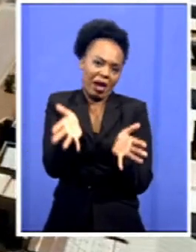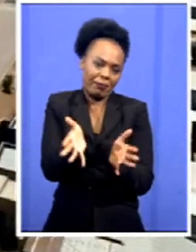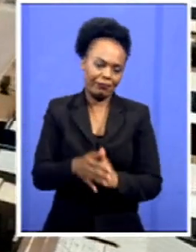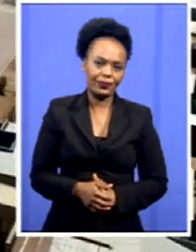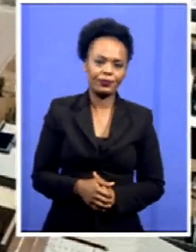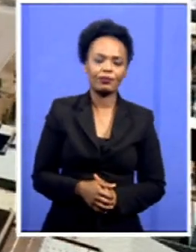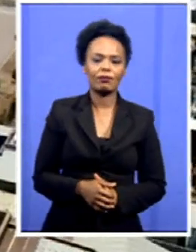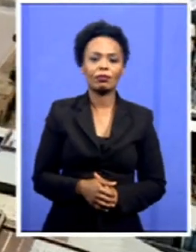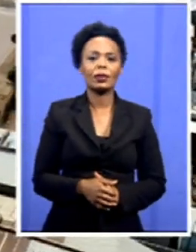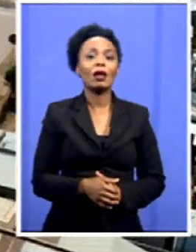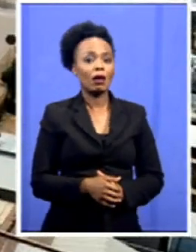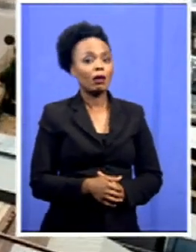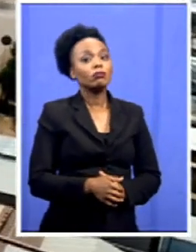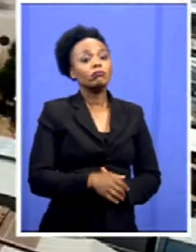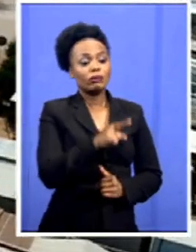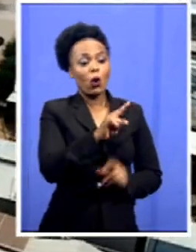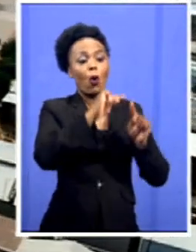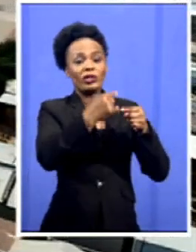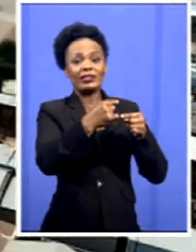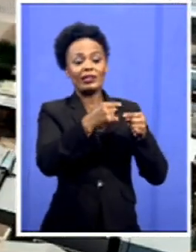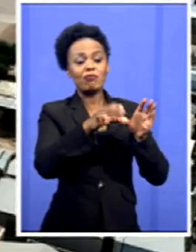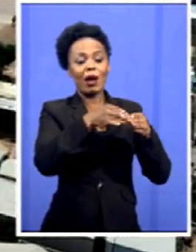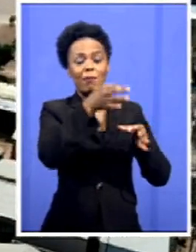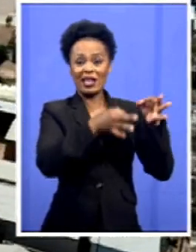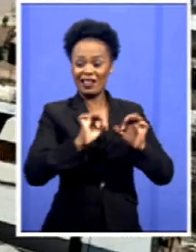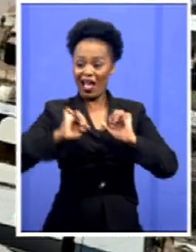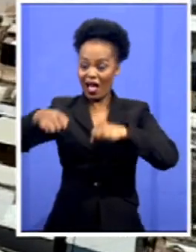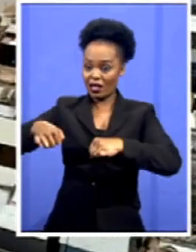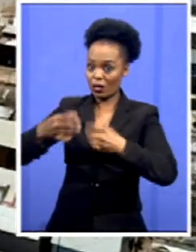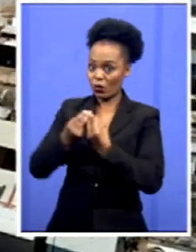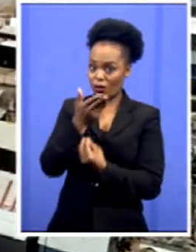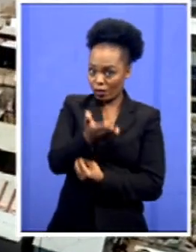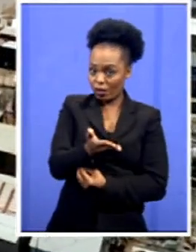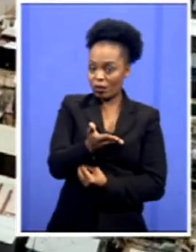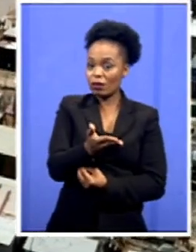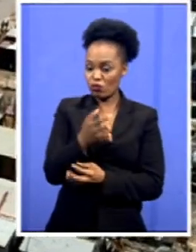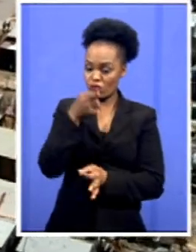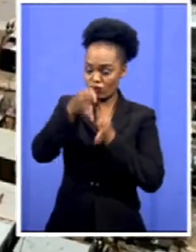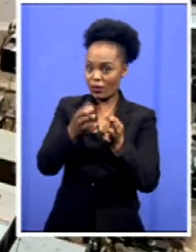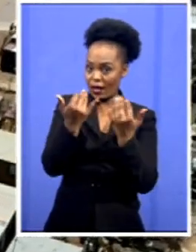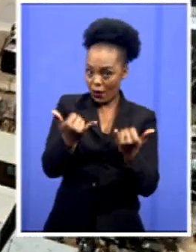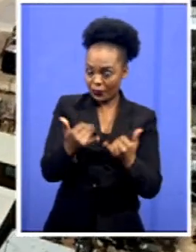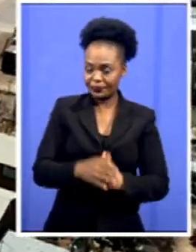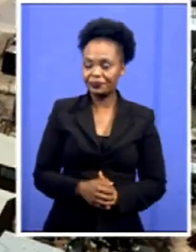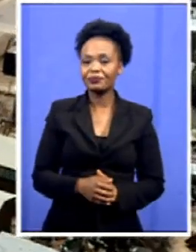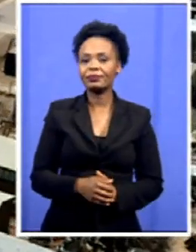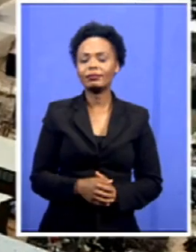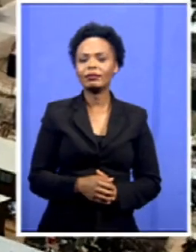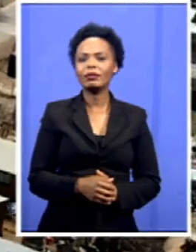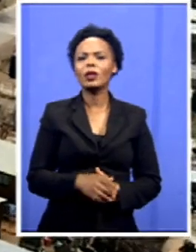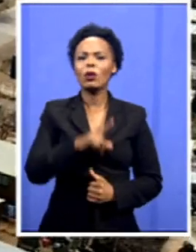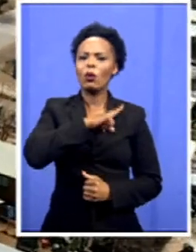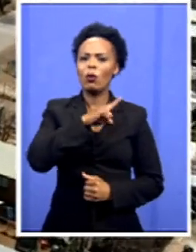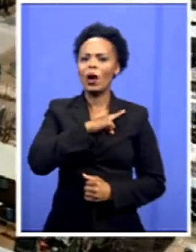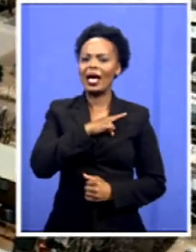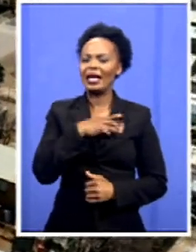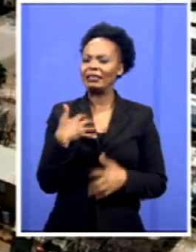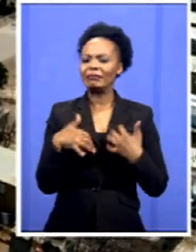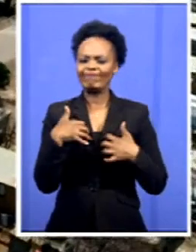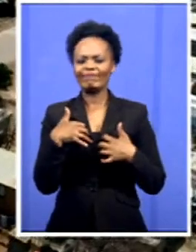Let me find out from the opposition whether they agree with that characterization of the issues. The disparities that we see, is that